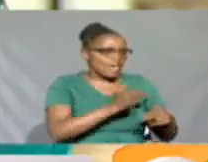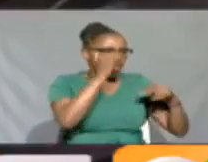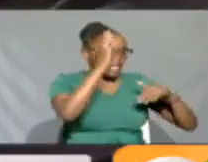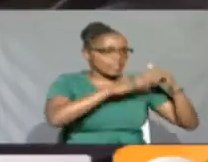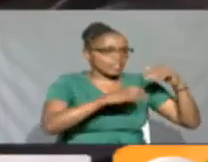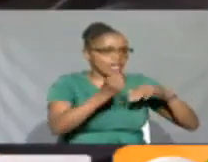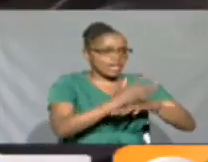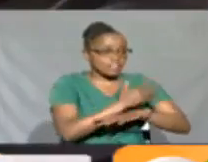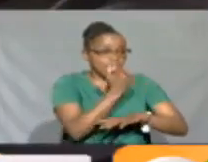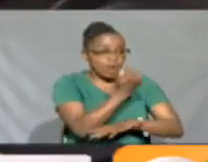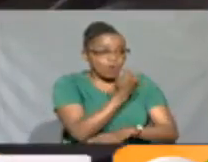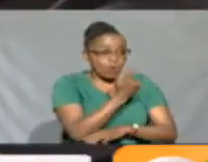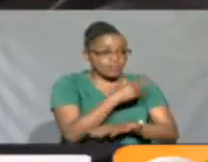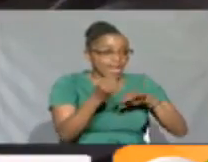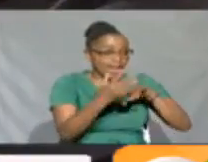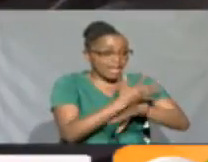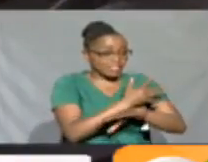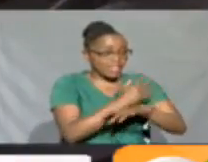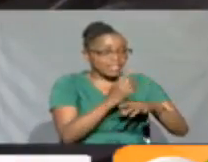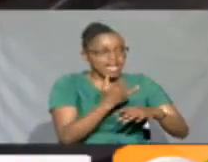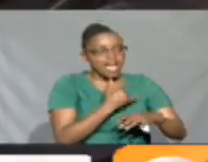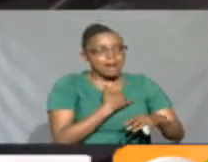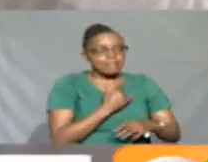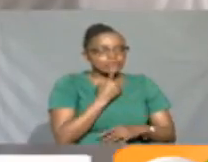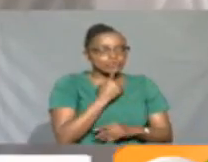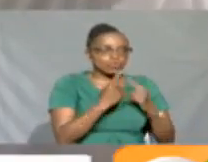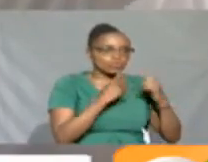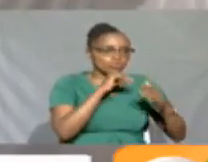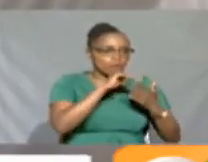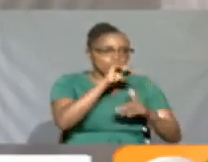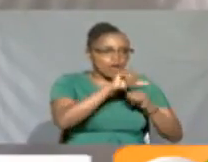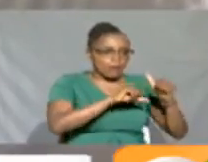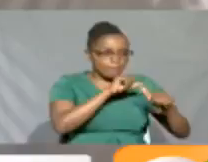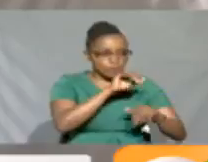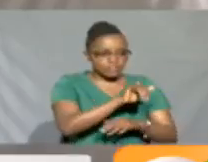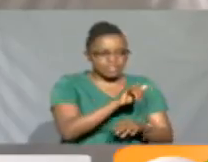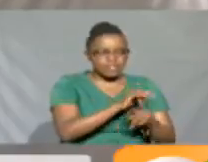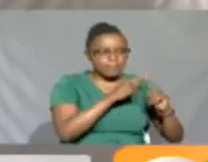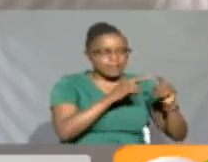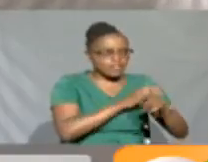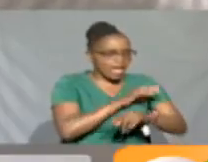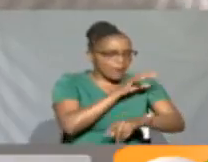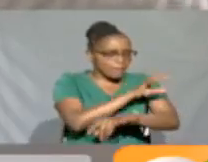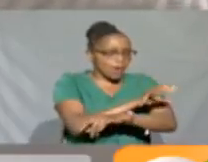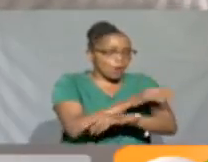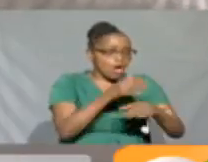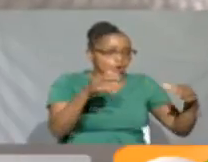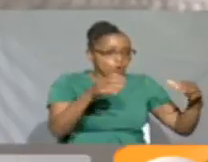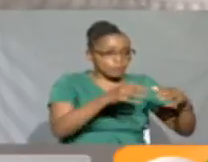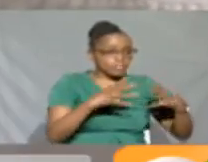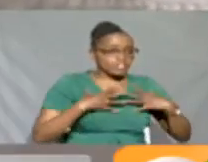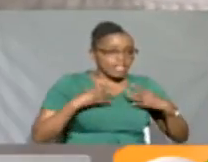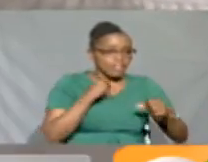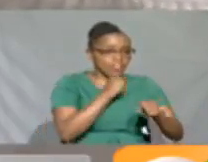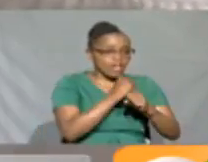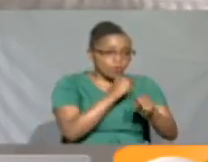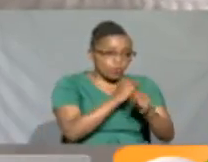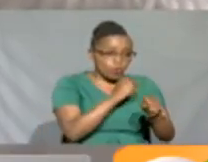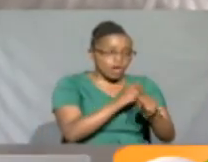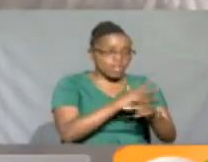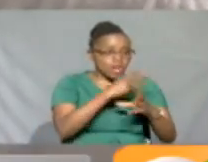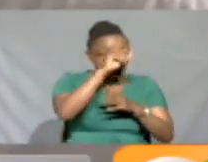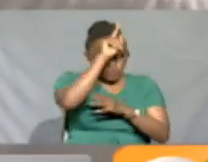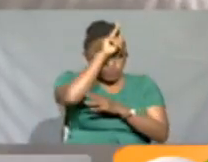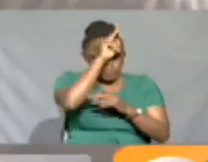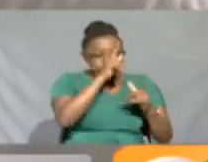cancer. Okay. It's only that now cancer has been highlighted a lot. Okay. And so we need to really empower our community health workers. Okay. They need to go to the